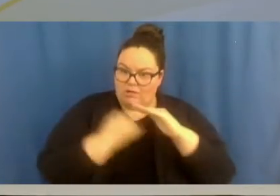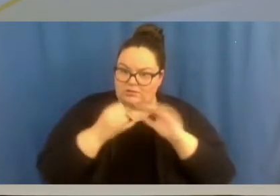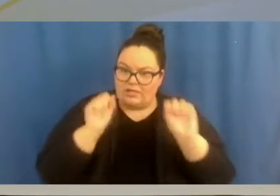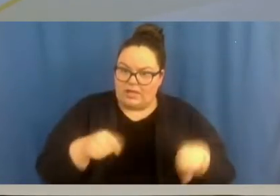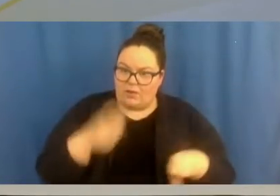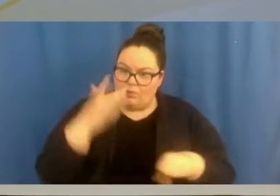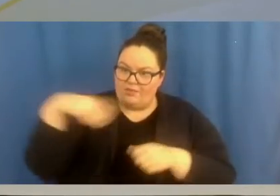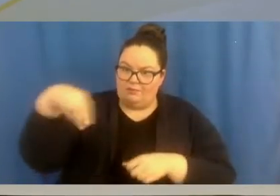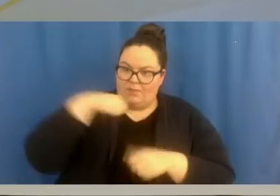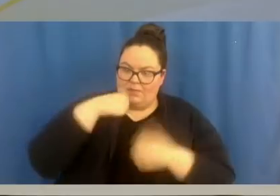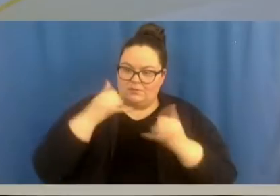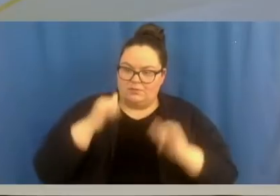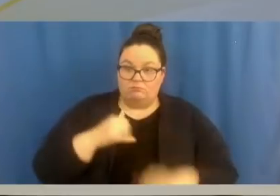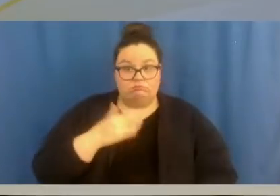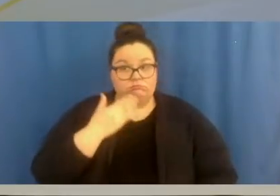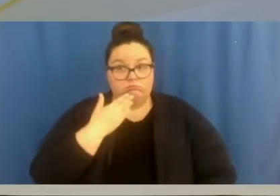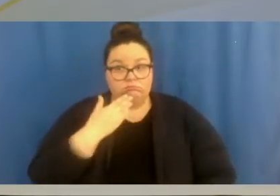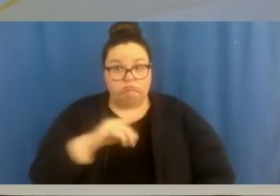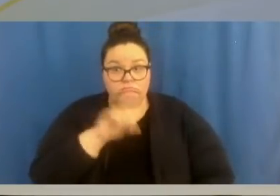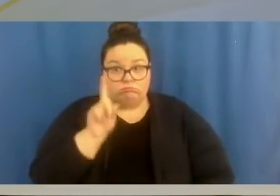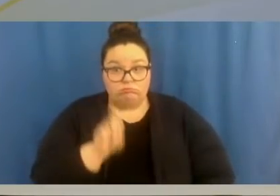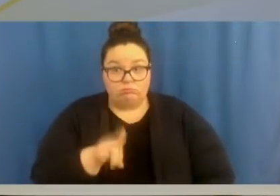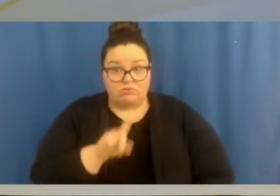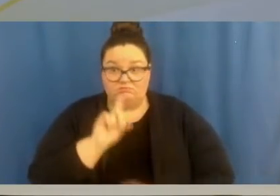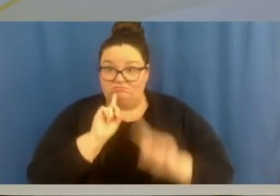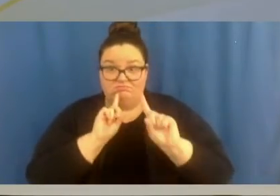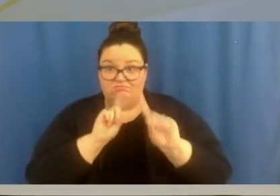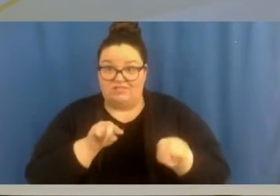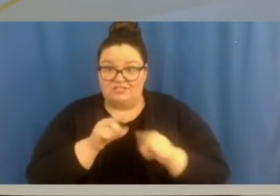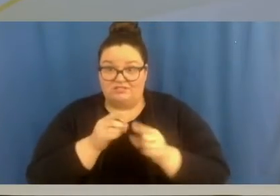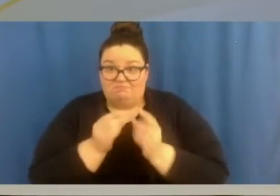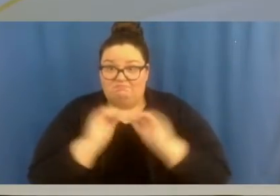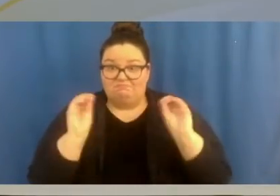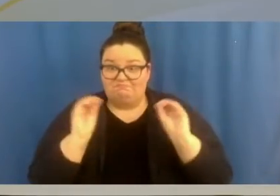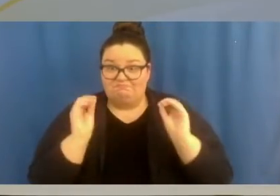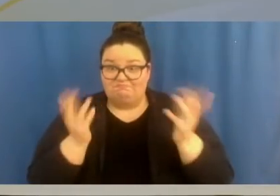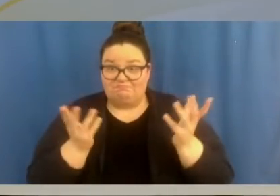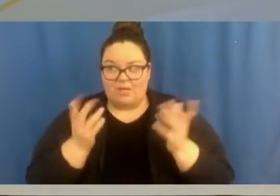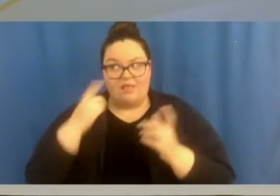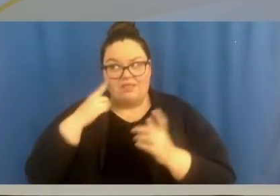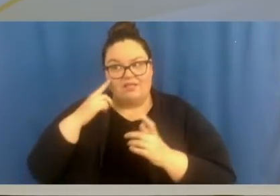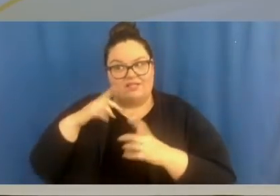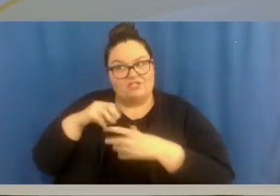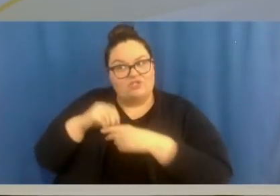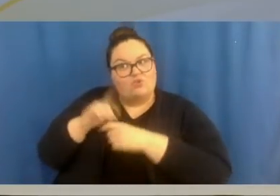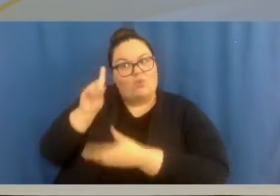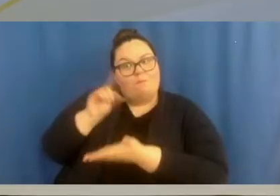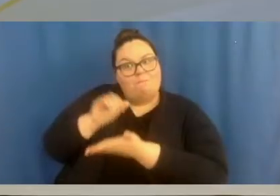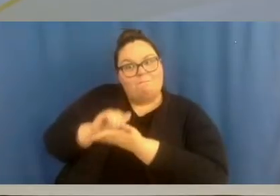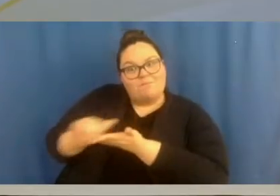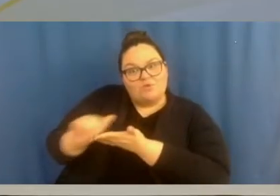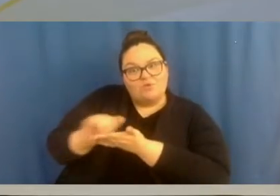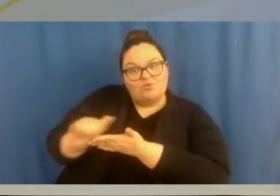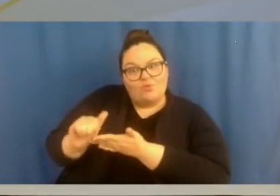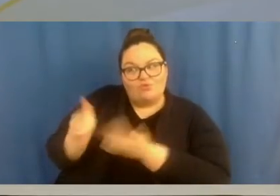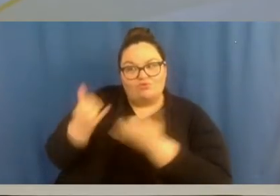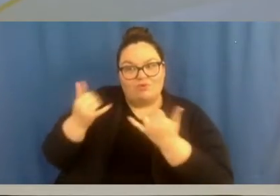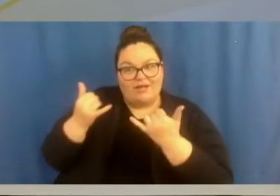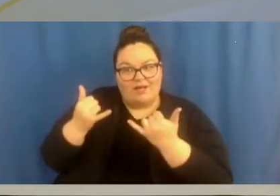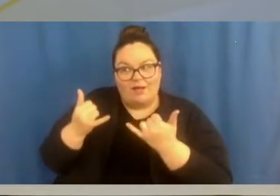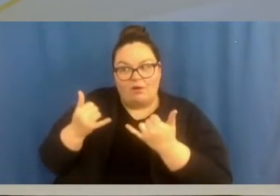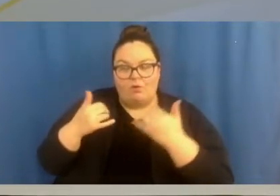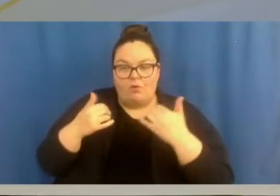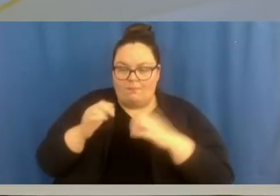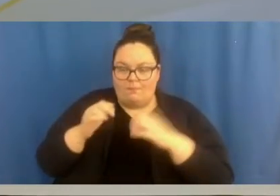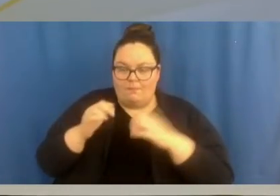I don't have the answer to that one, and I think that's definitely part of this $1 million pot right now is for that. We want to make sure